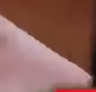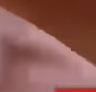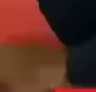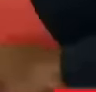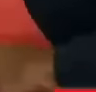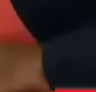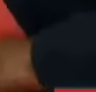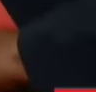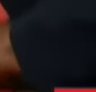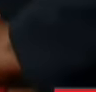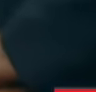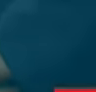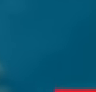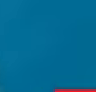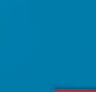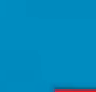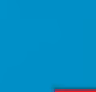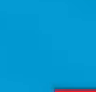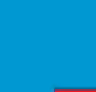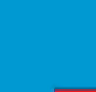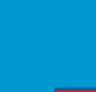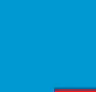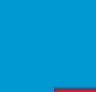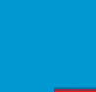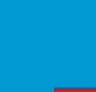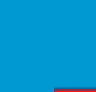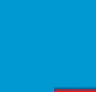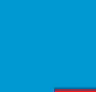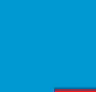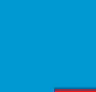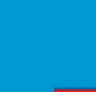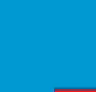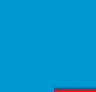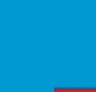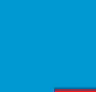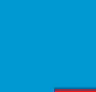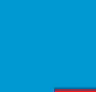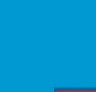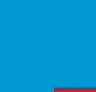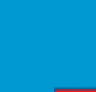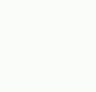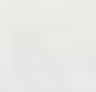even pay your switch costs. Paying less gives you more when you switch to Scotiabank.